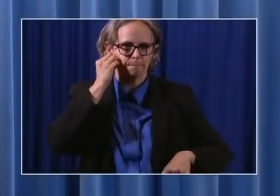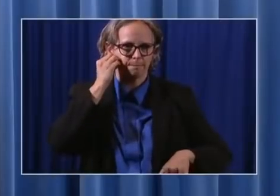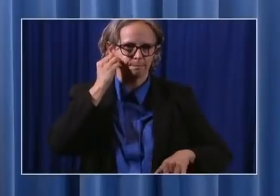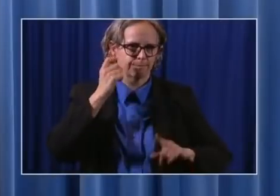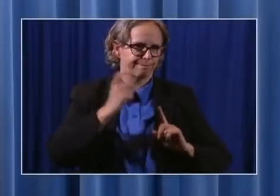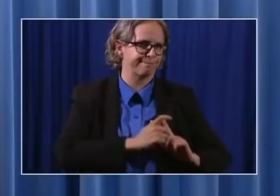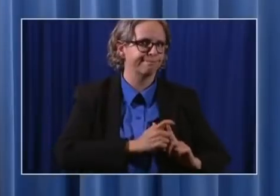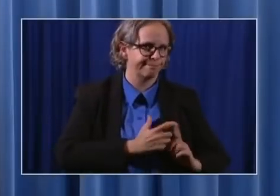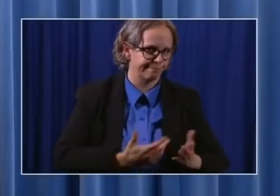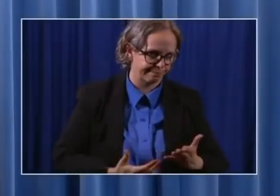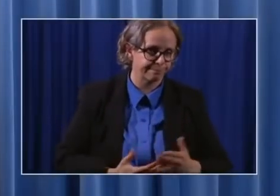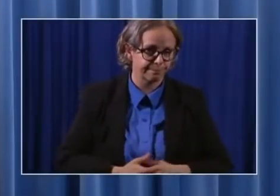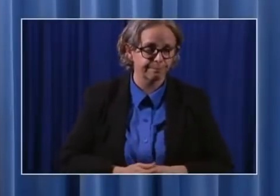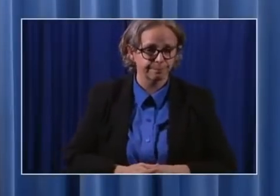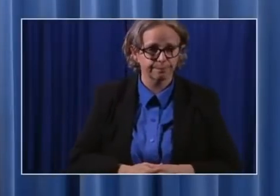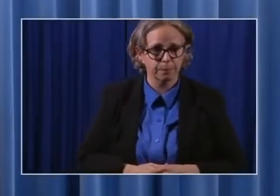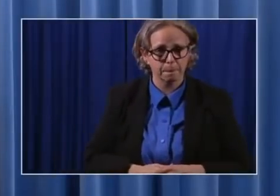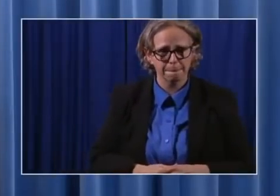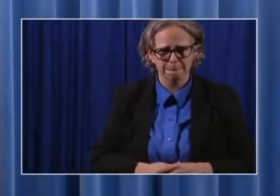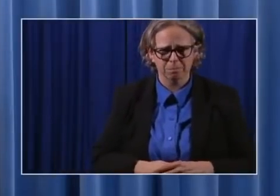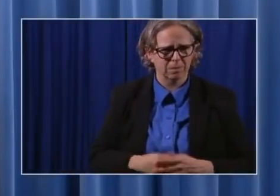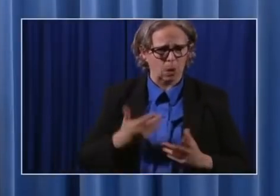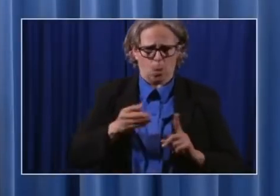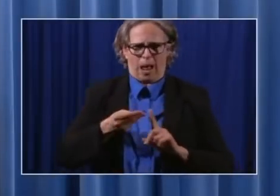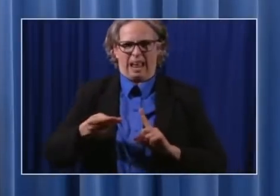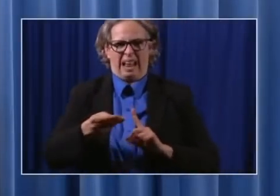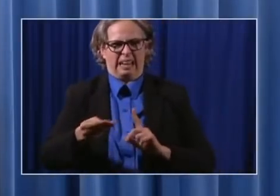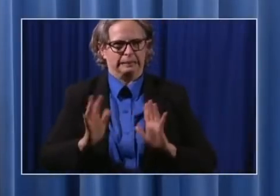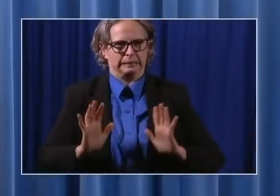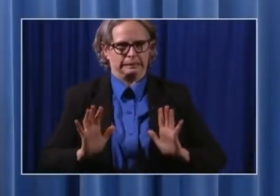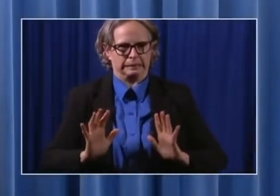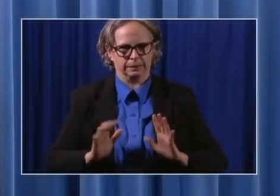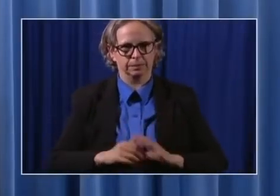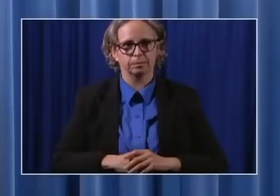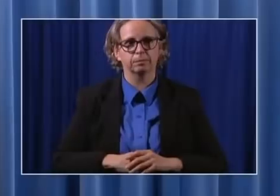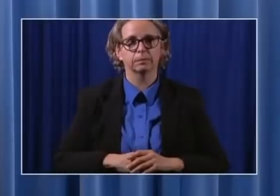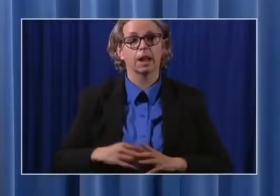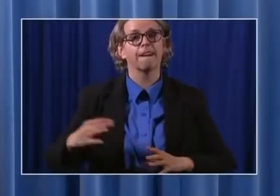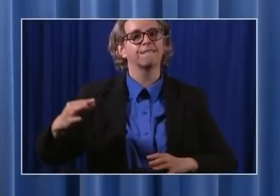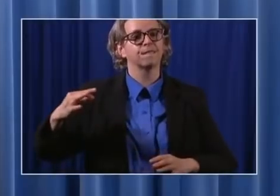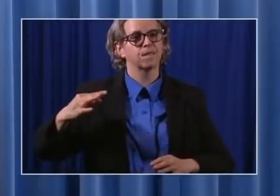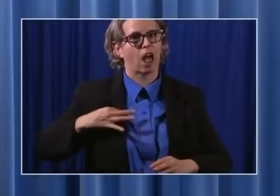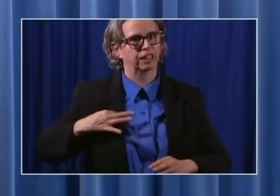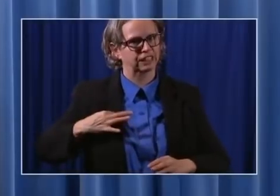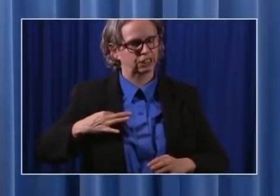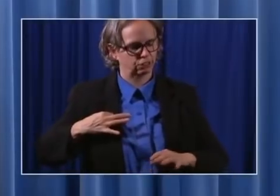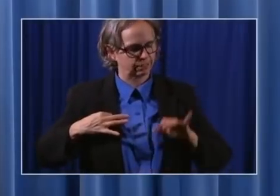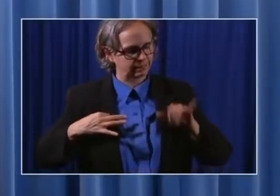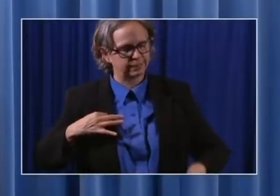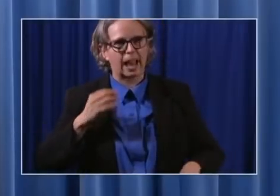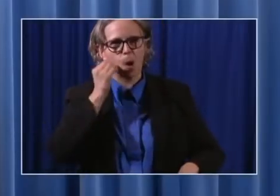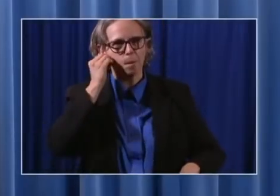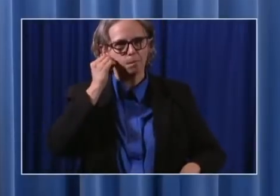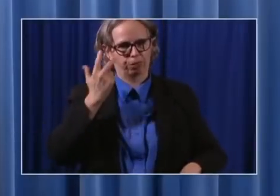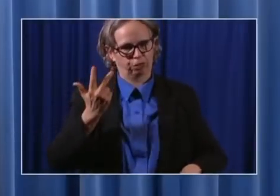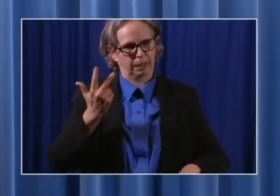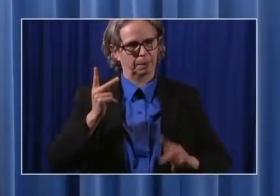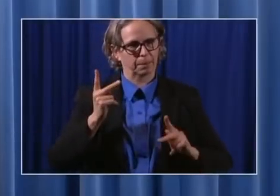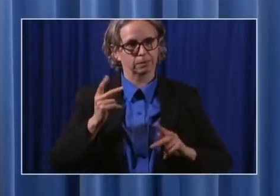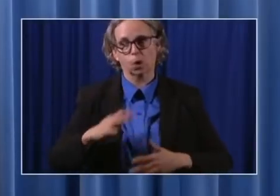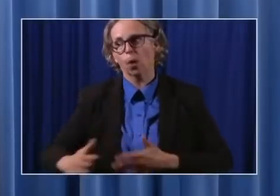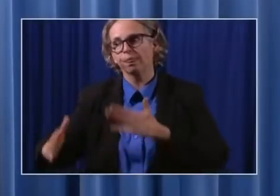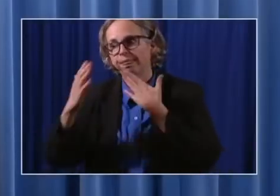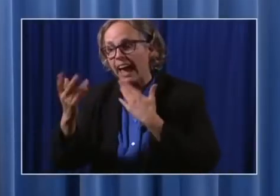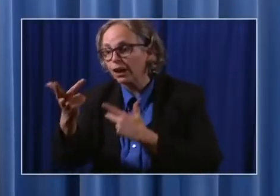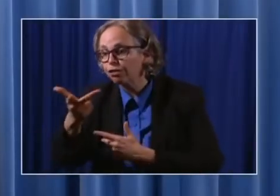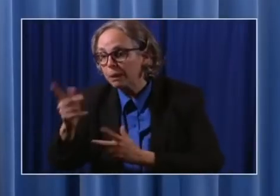people. They didn't want to carry that illness to anyone else, and so they voluntarily quarantined. So we salute them for doing that.